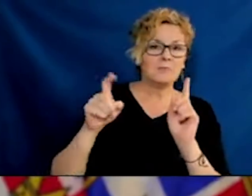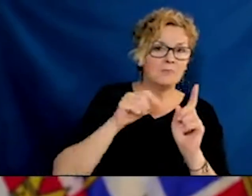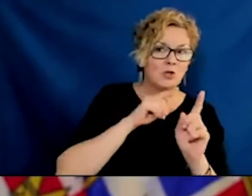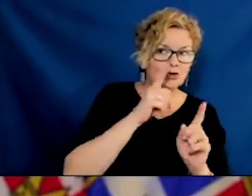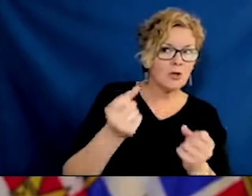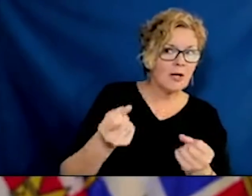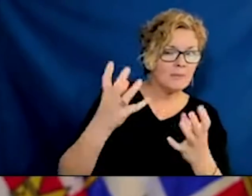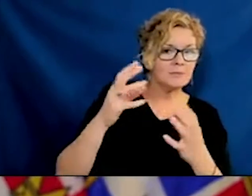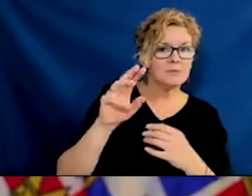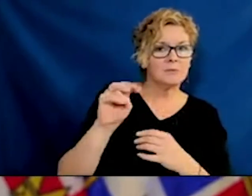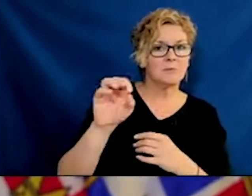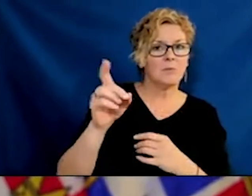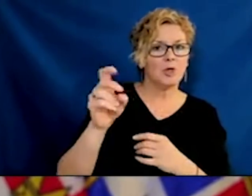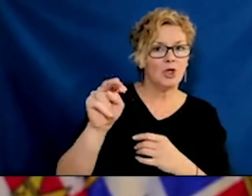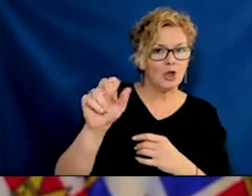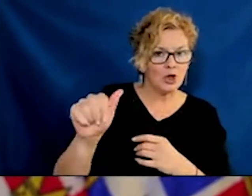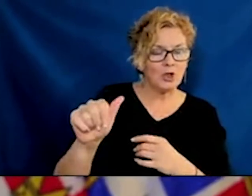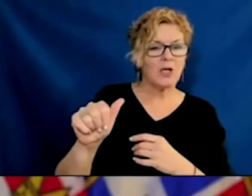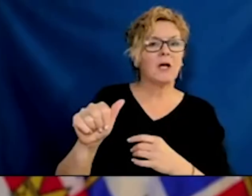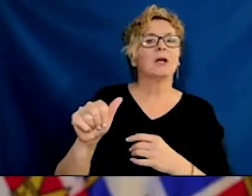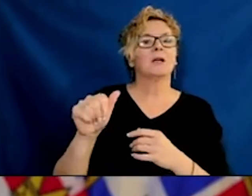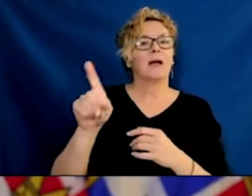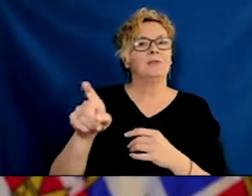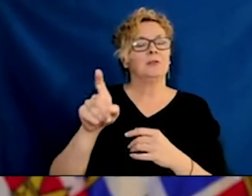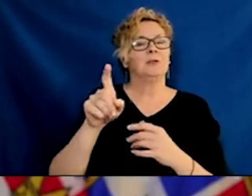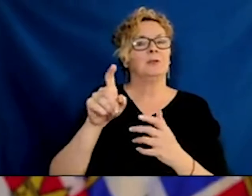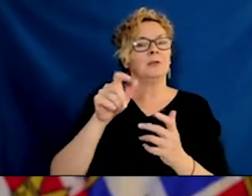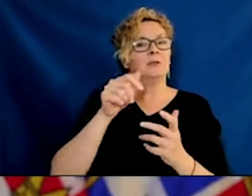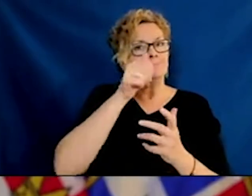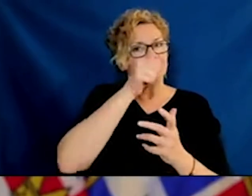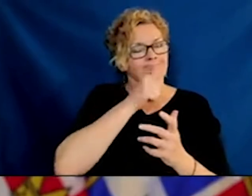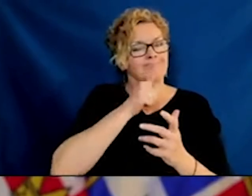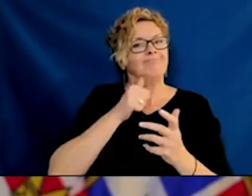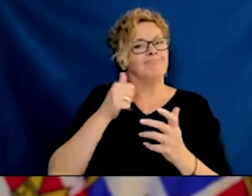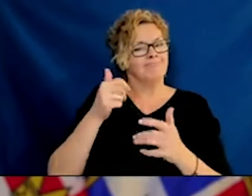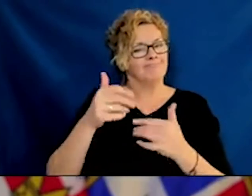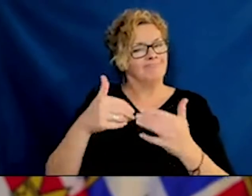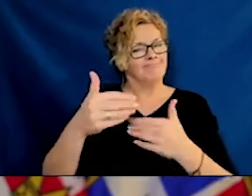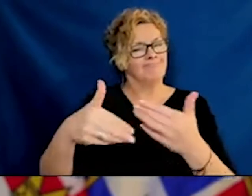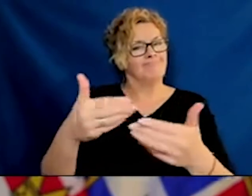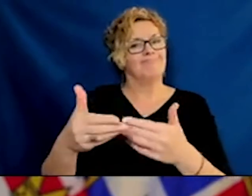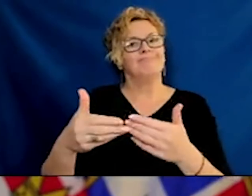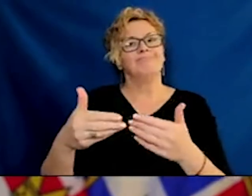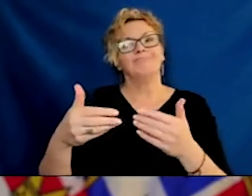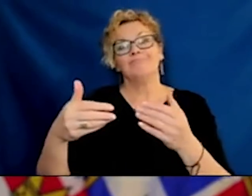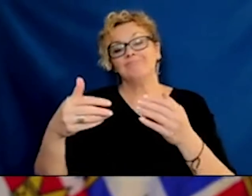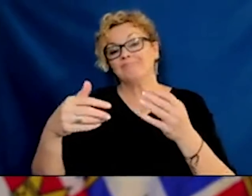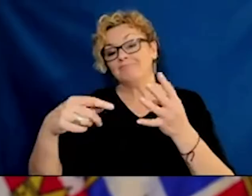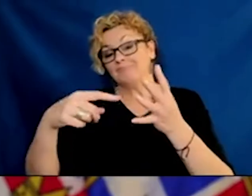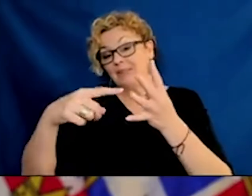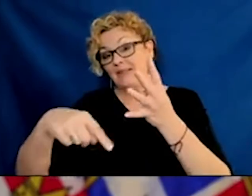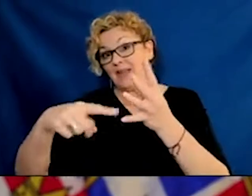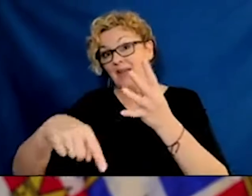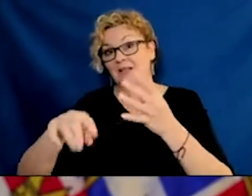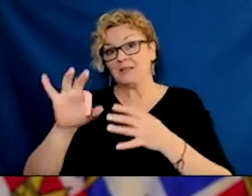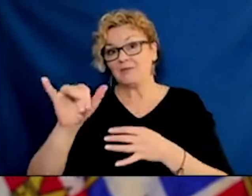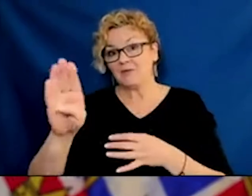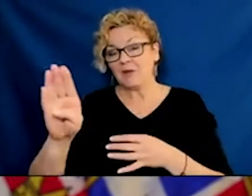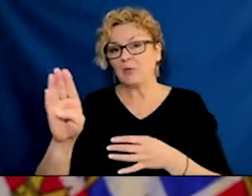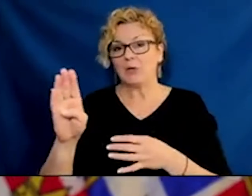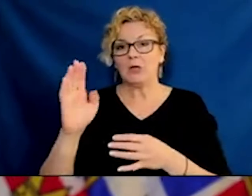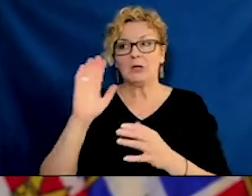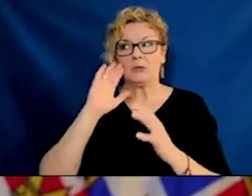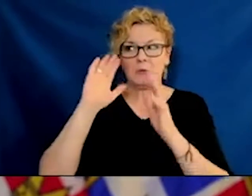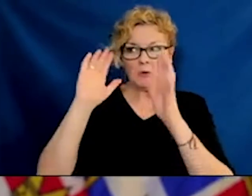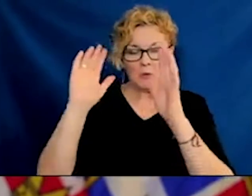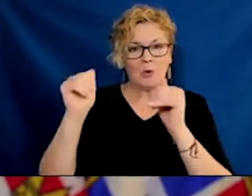our vaccine supply gets back on track as soon as possible. But within what we have right now and what we know